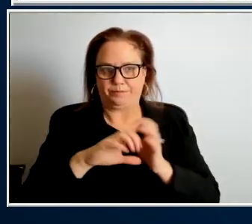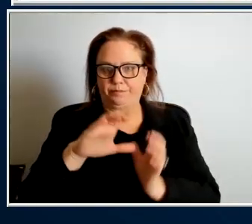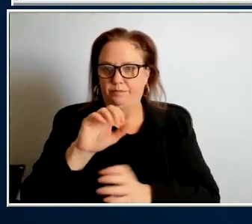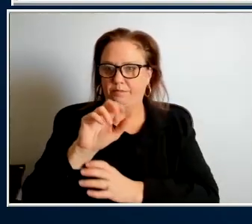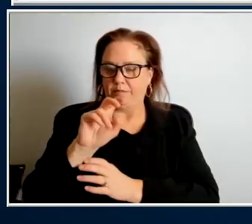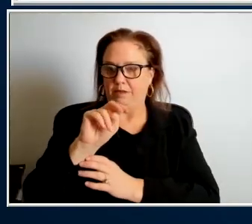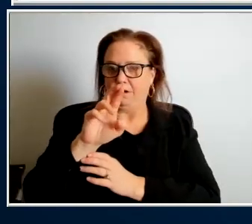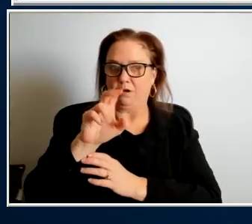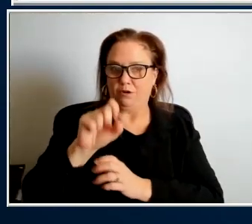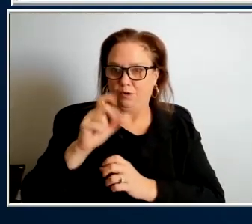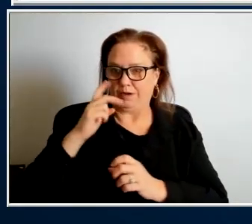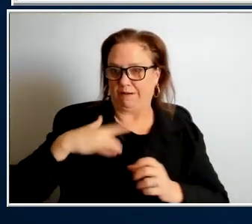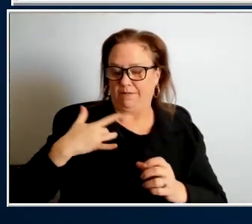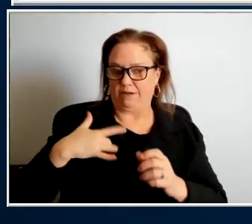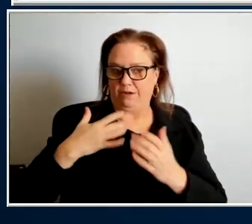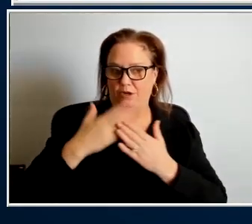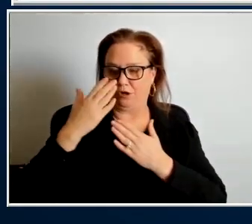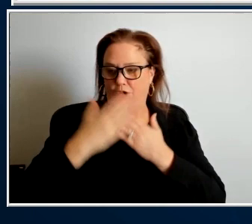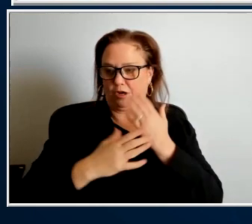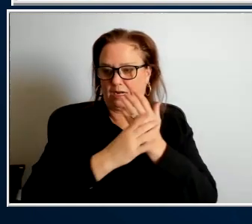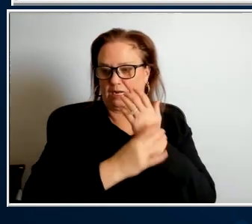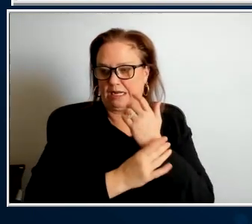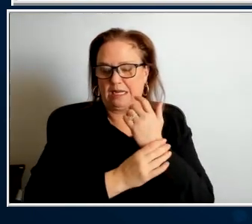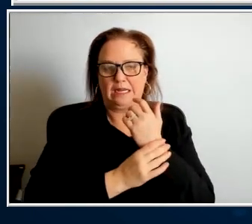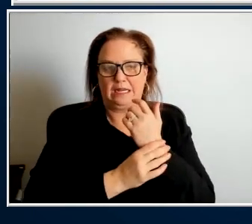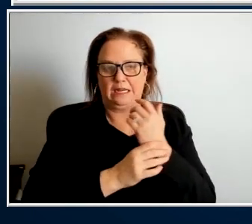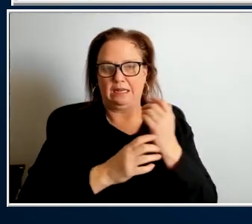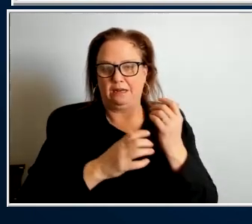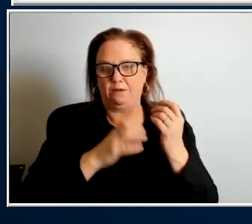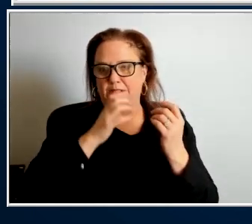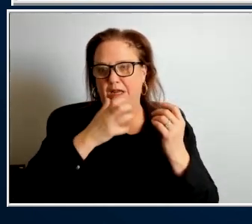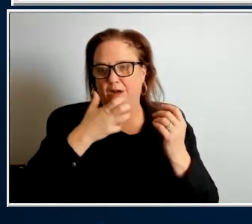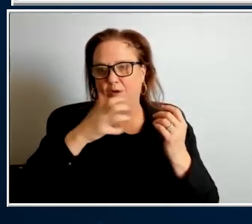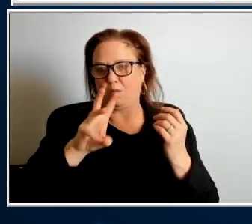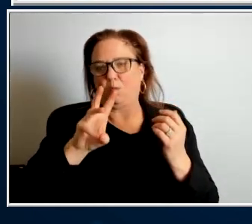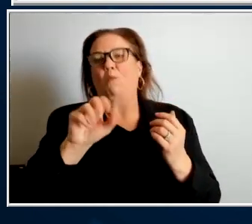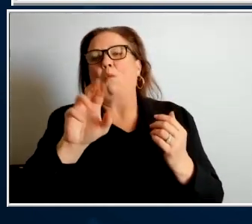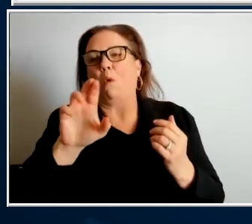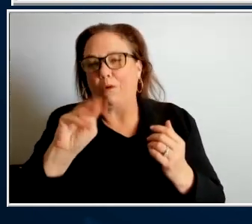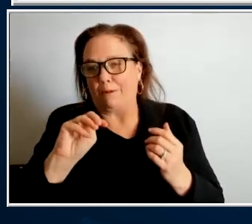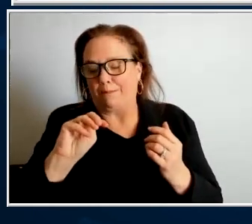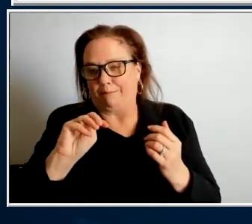your hand wasn't as warm as what you knew it should be, right?